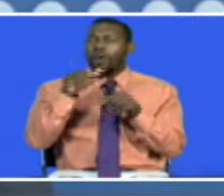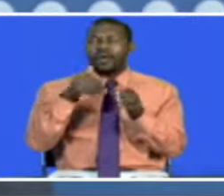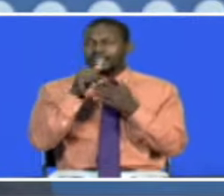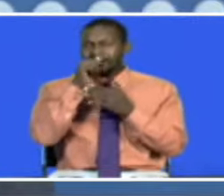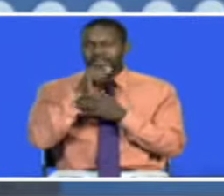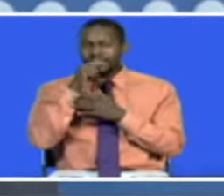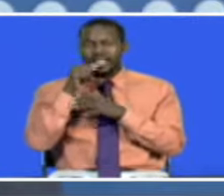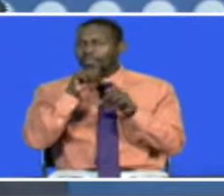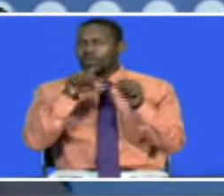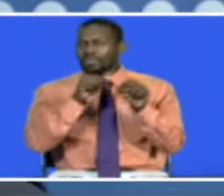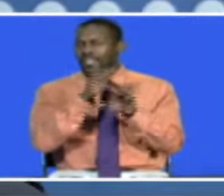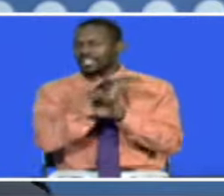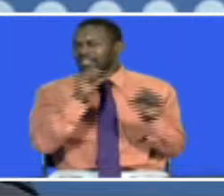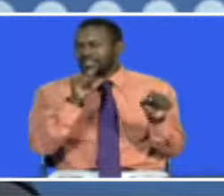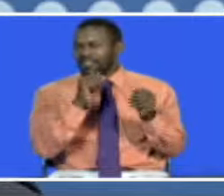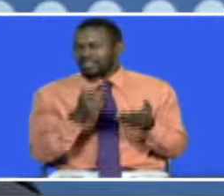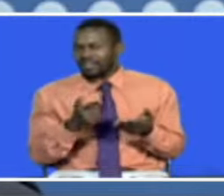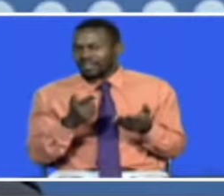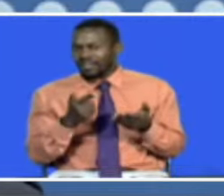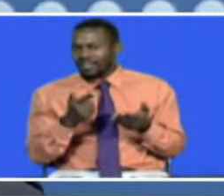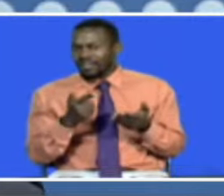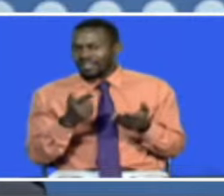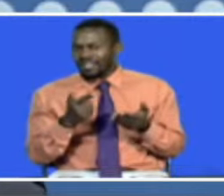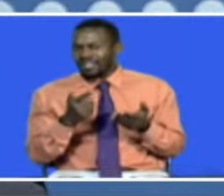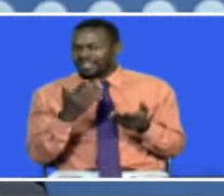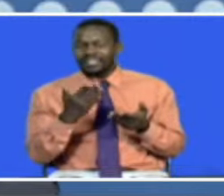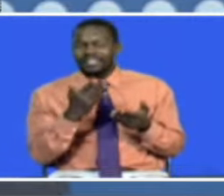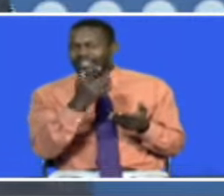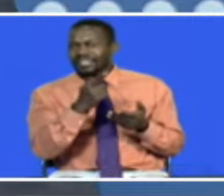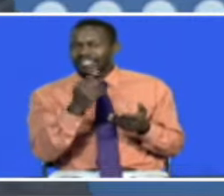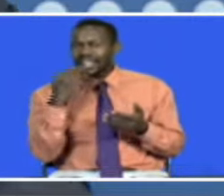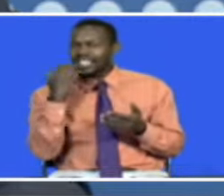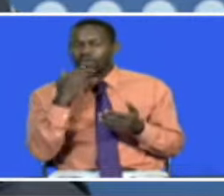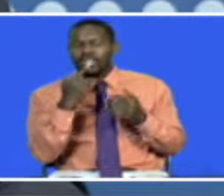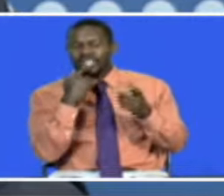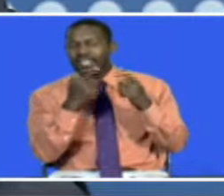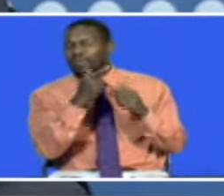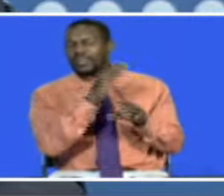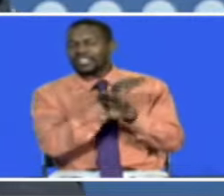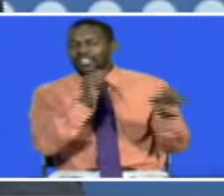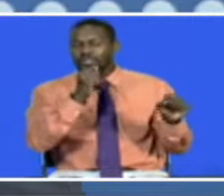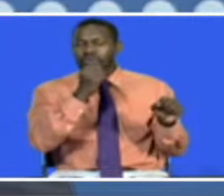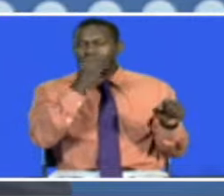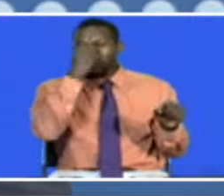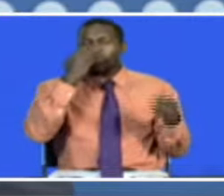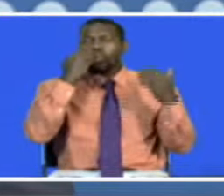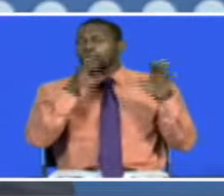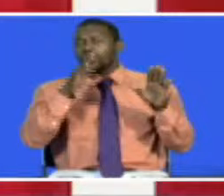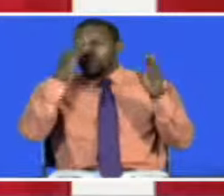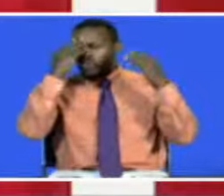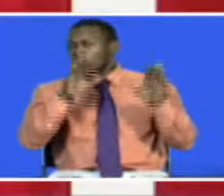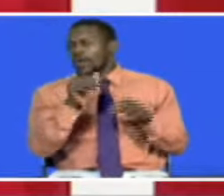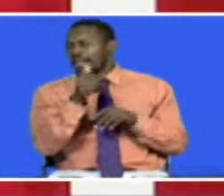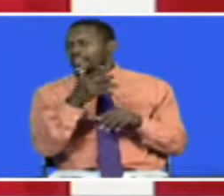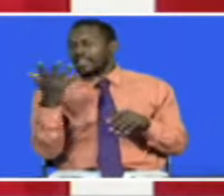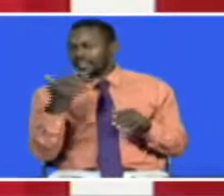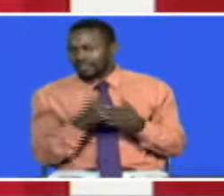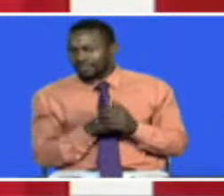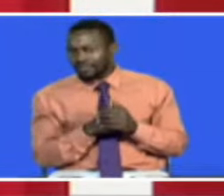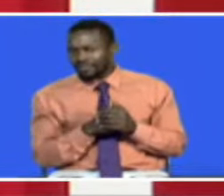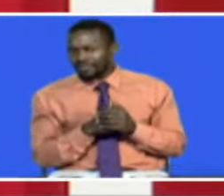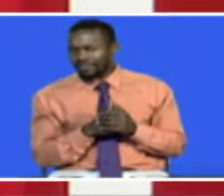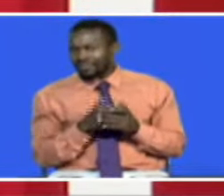has no clue about what is happening in the country. Did he say that? Yeah, that's what he said. Did he say that? He said that. No, I think he said that they